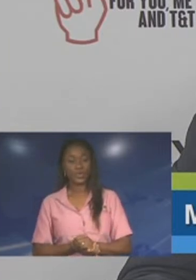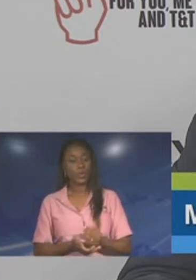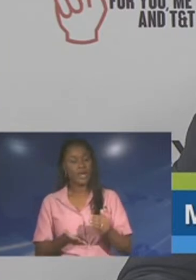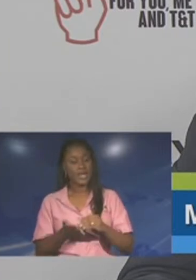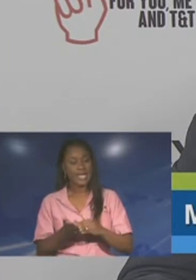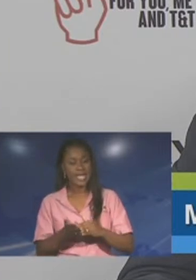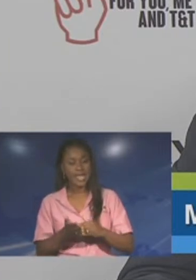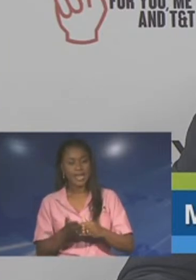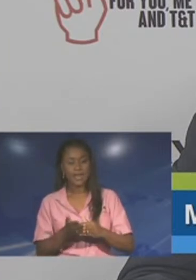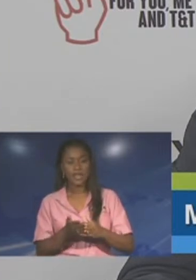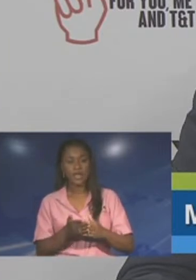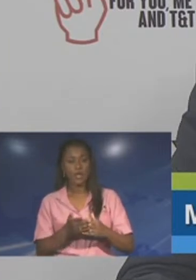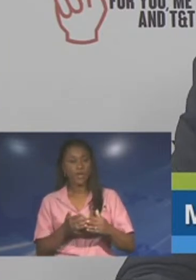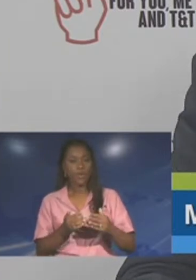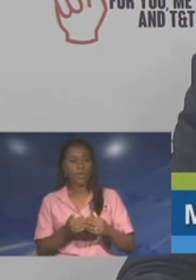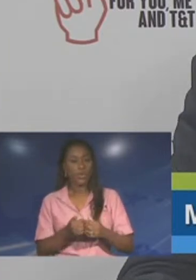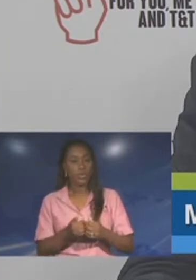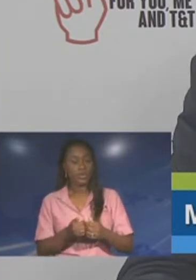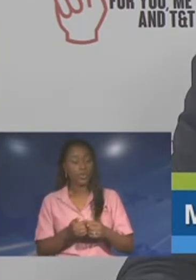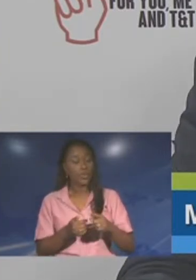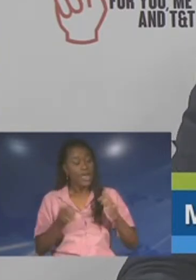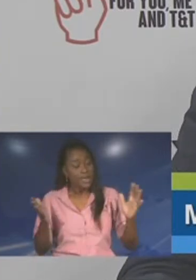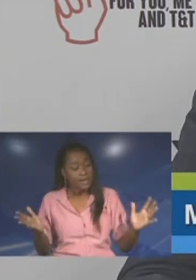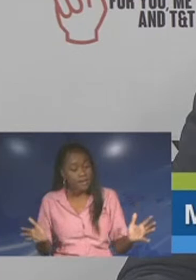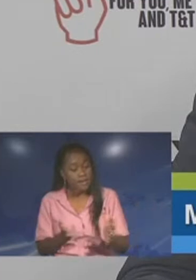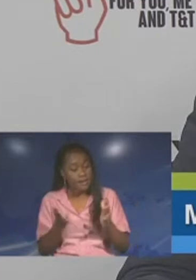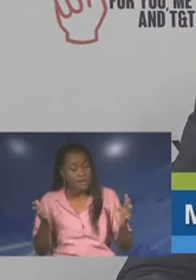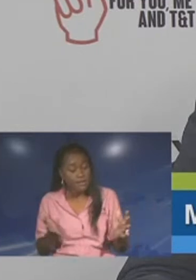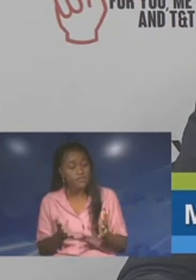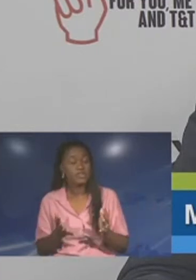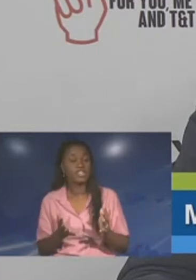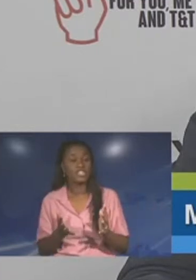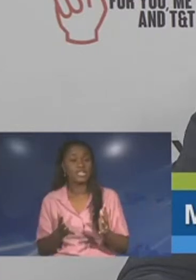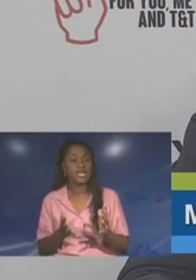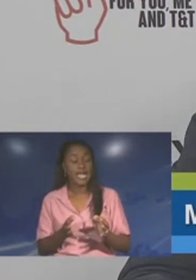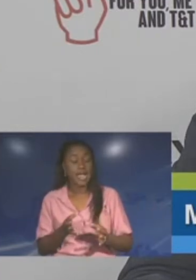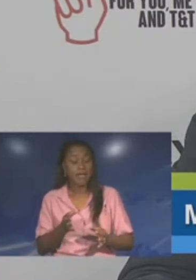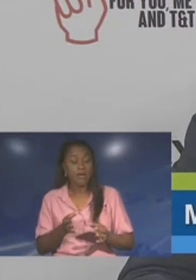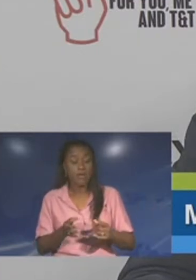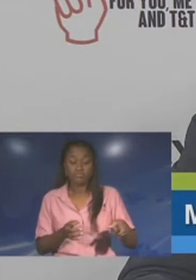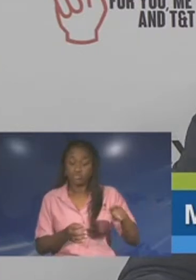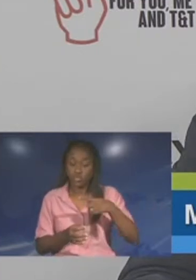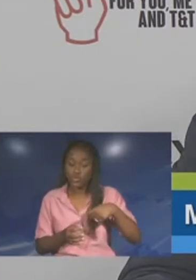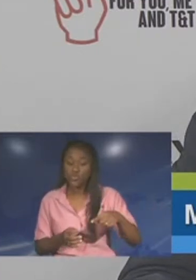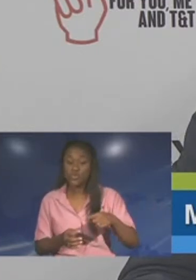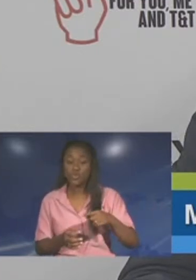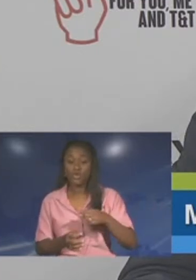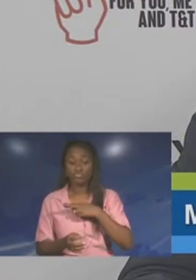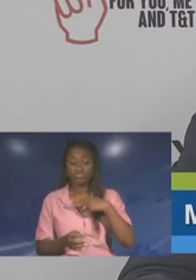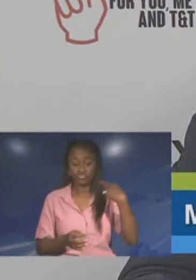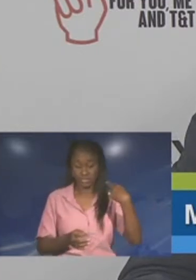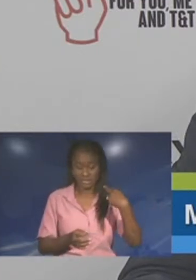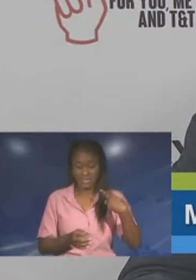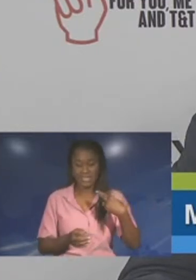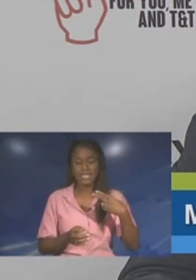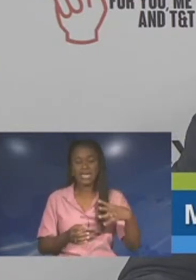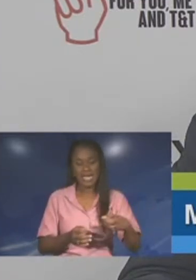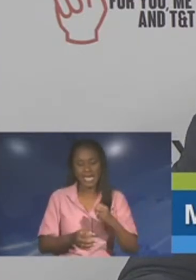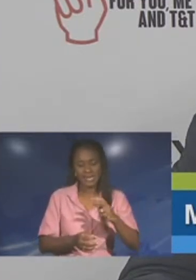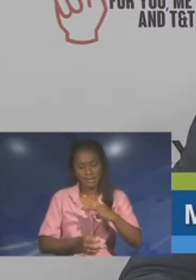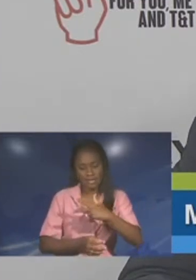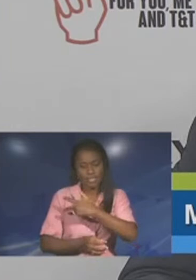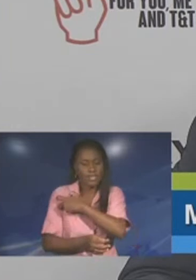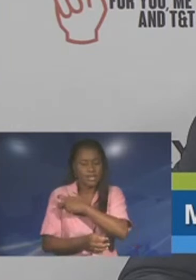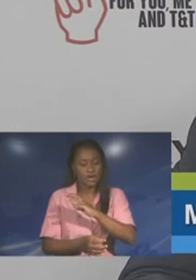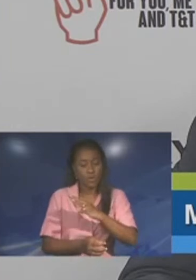your immunocompromised state, but we are urging those who are at higher risk to get boosted, but we also urge